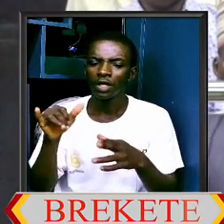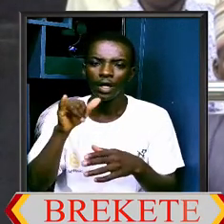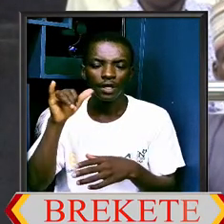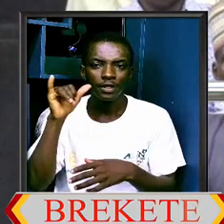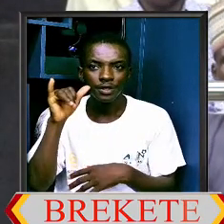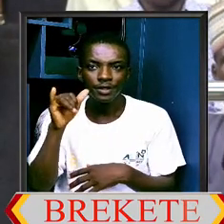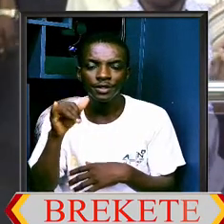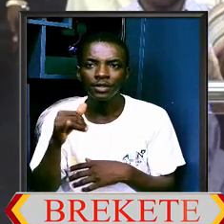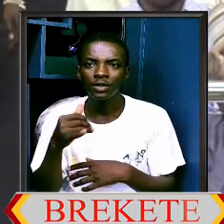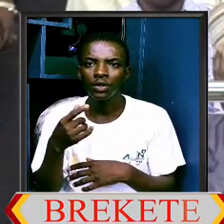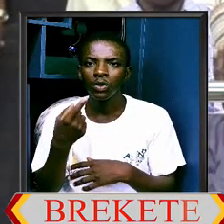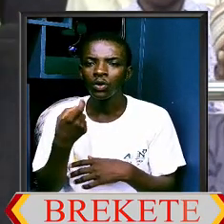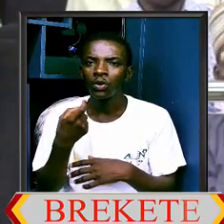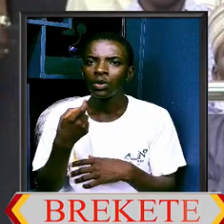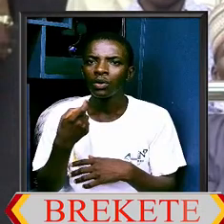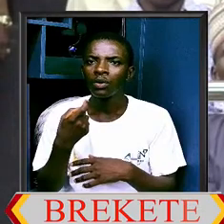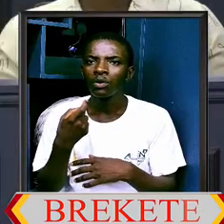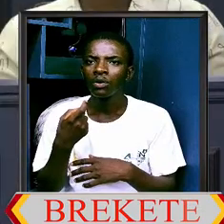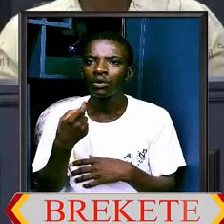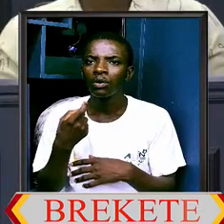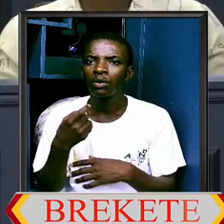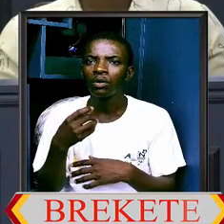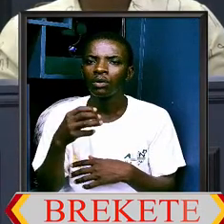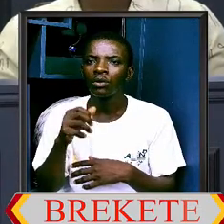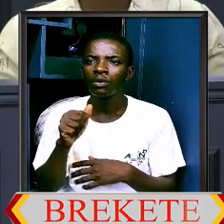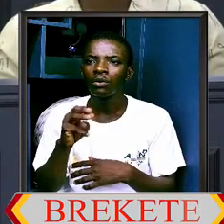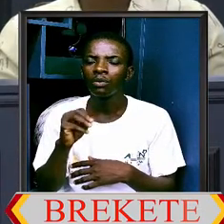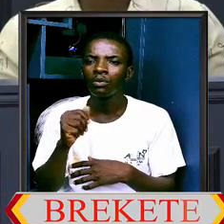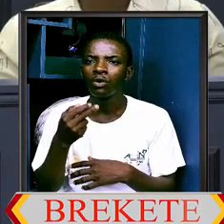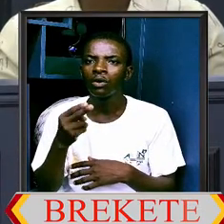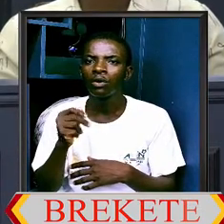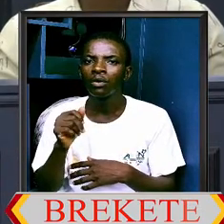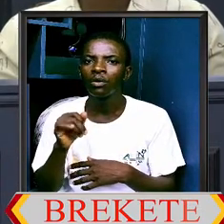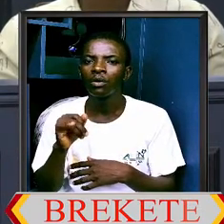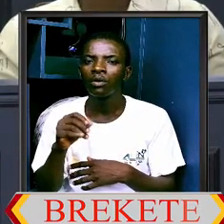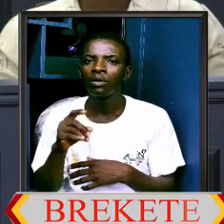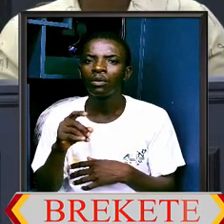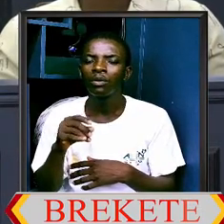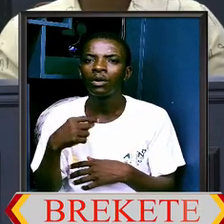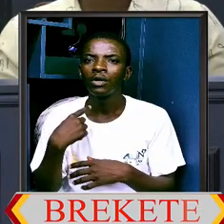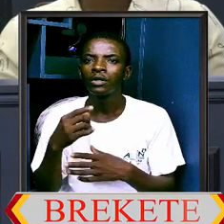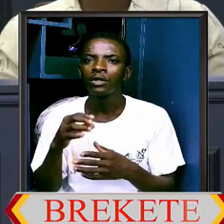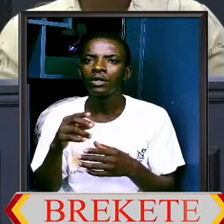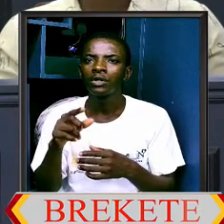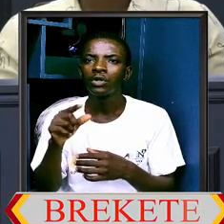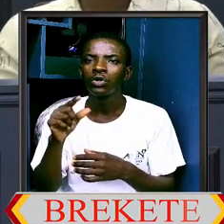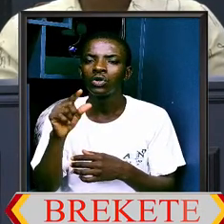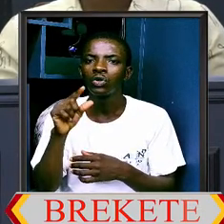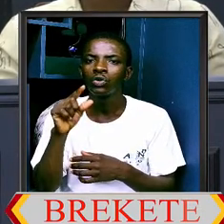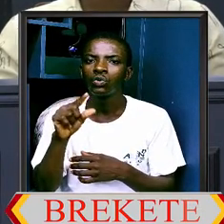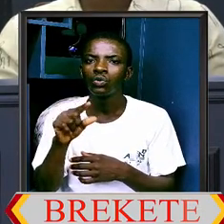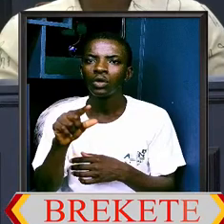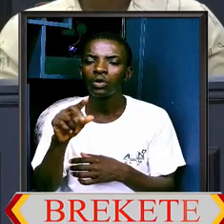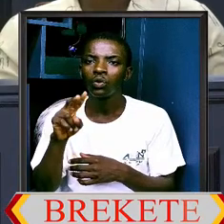Yesterday, who day with me where Mohammed Ayama tell me how much are they owe him?